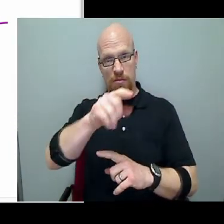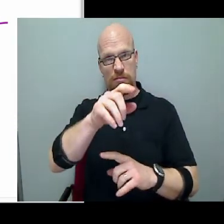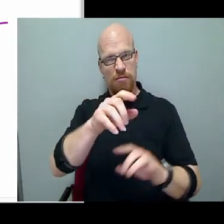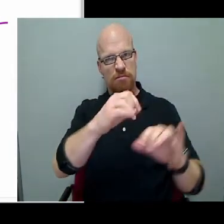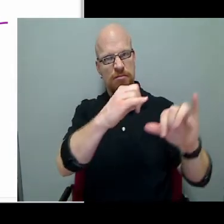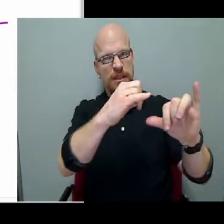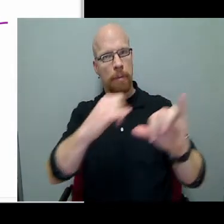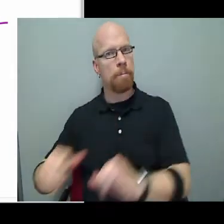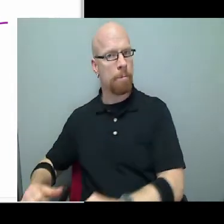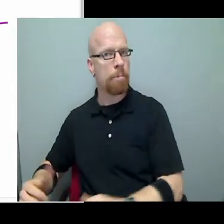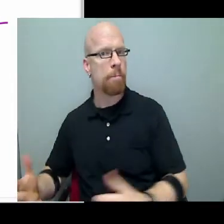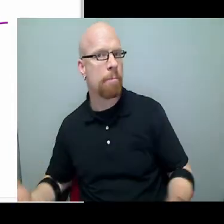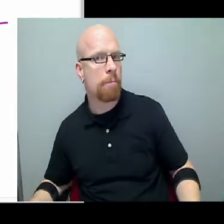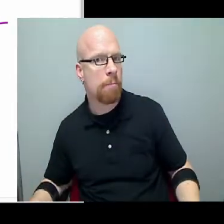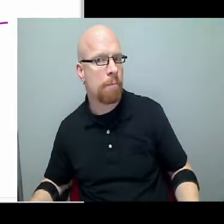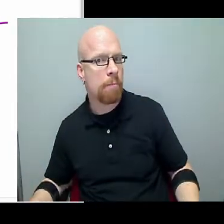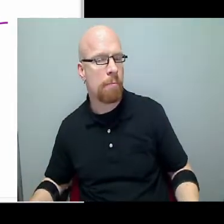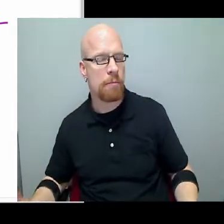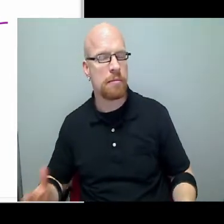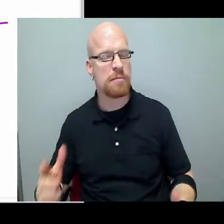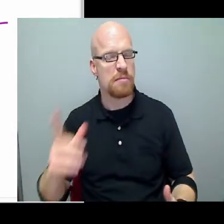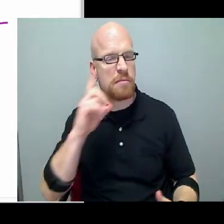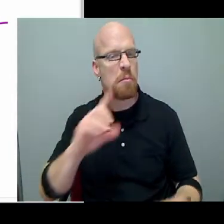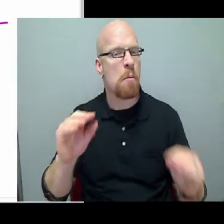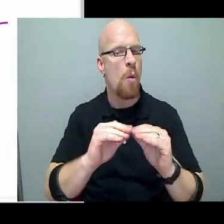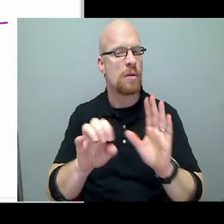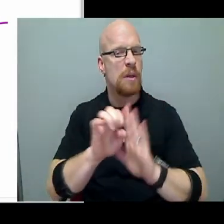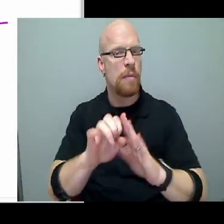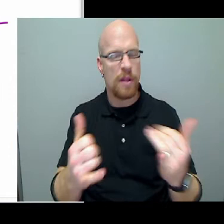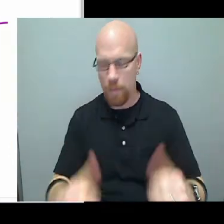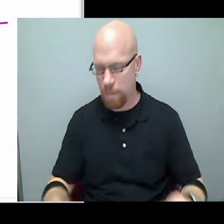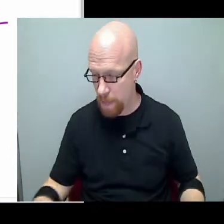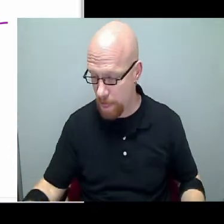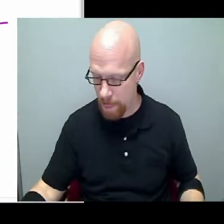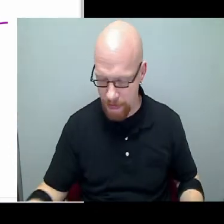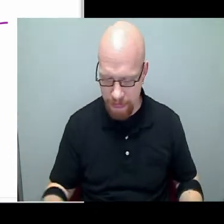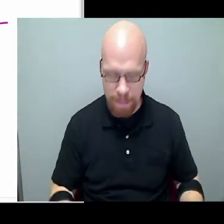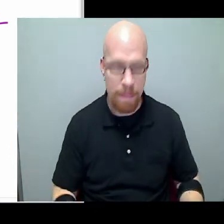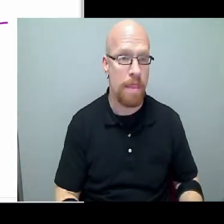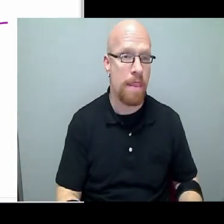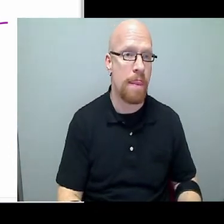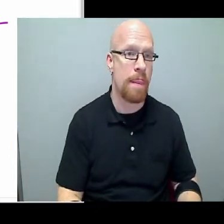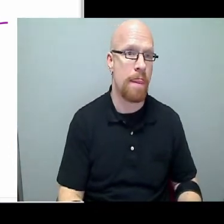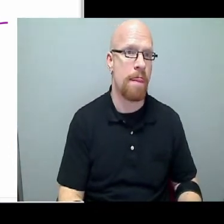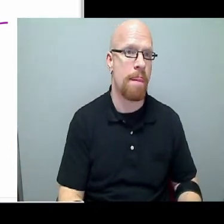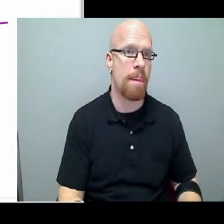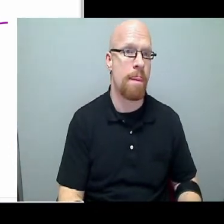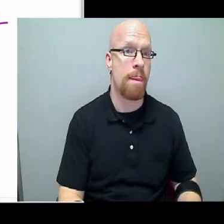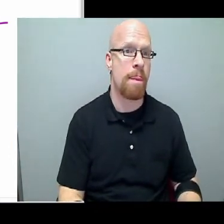has the same slope no matter what point you choose on the line.